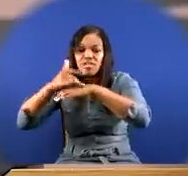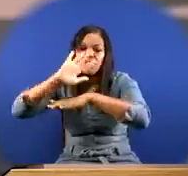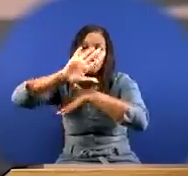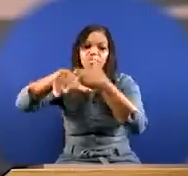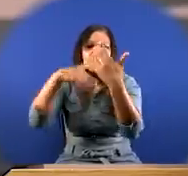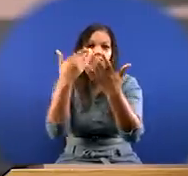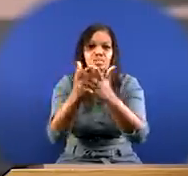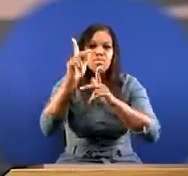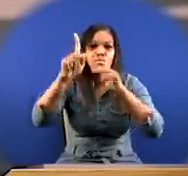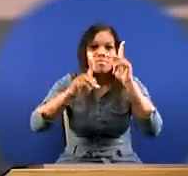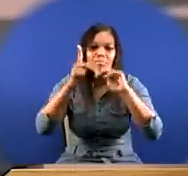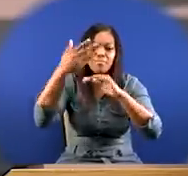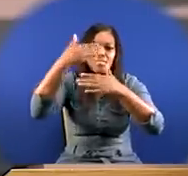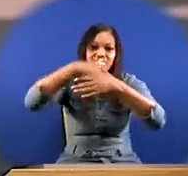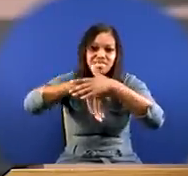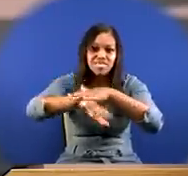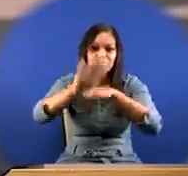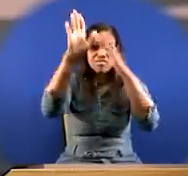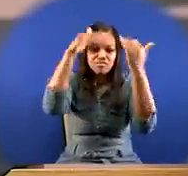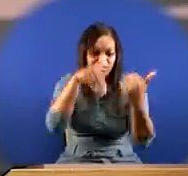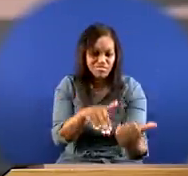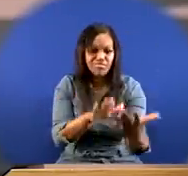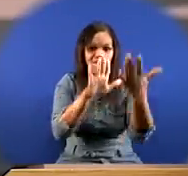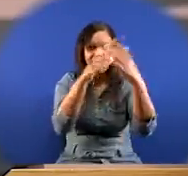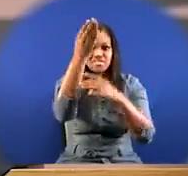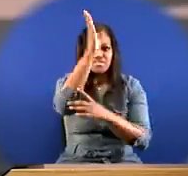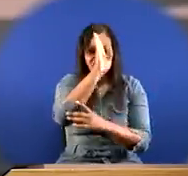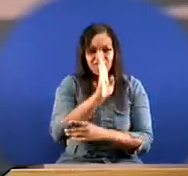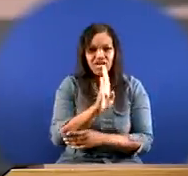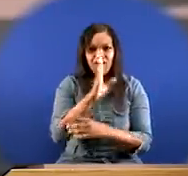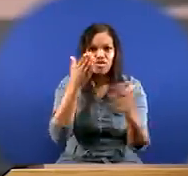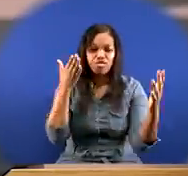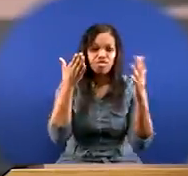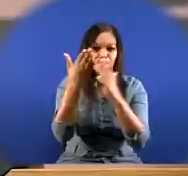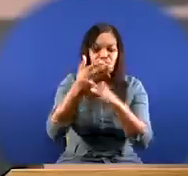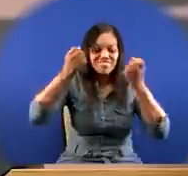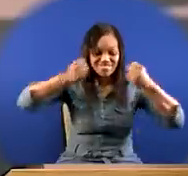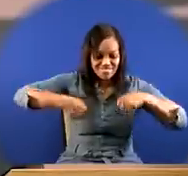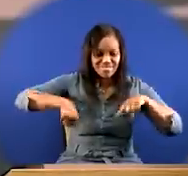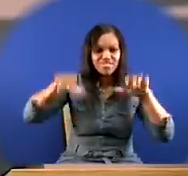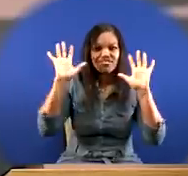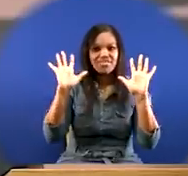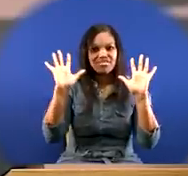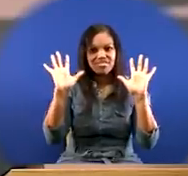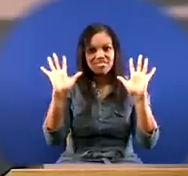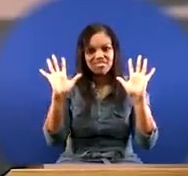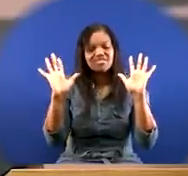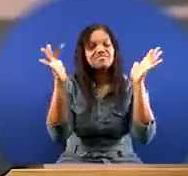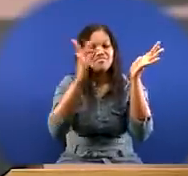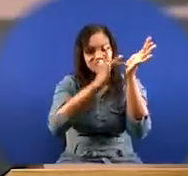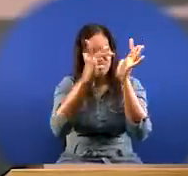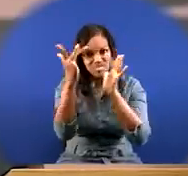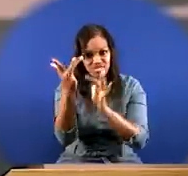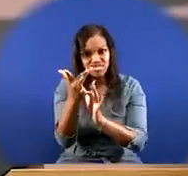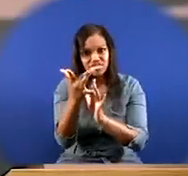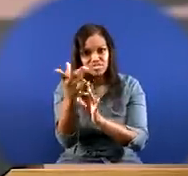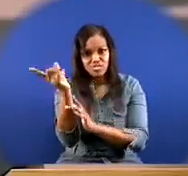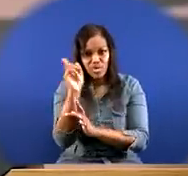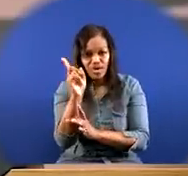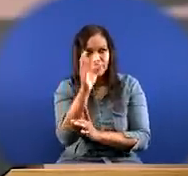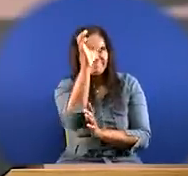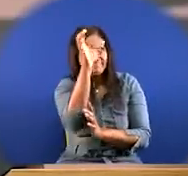to enter into the presence of God through the sacrifice of Jesus on the cross.